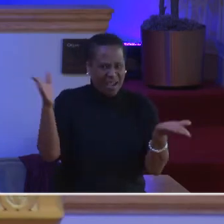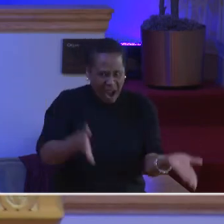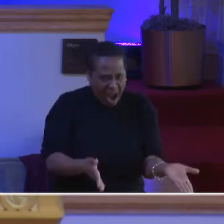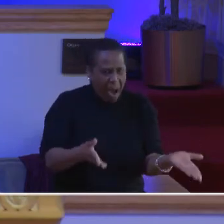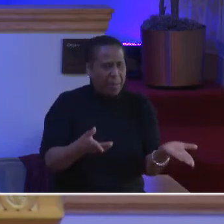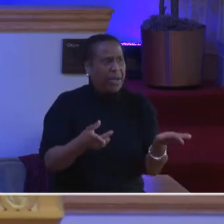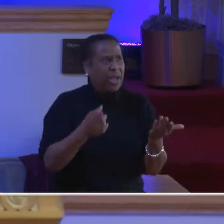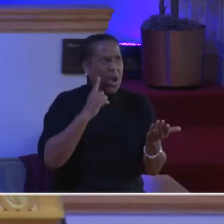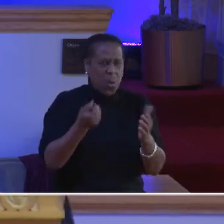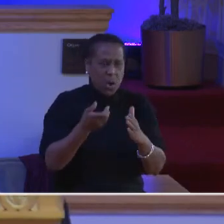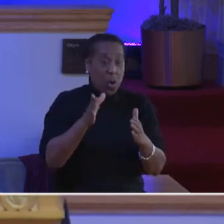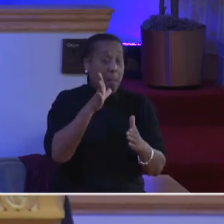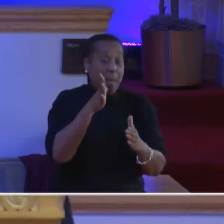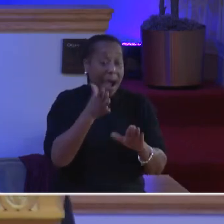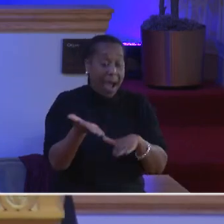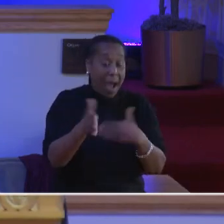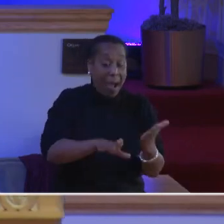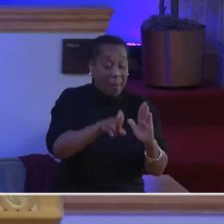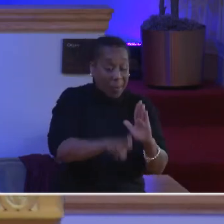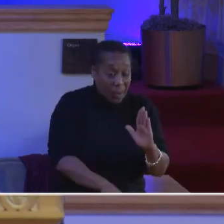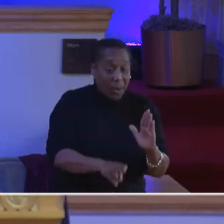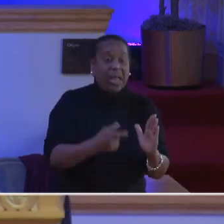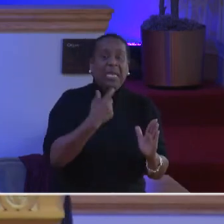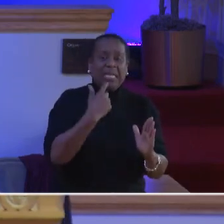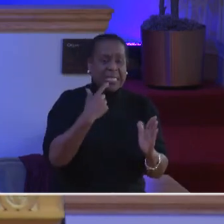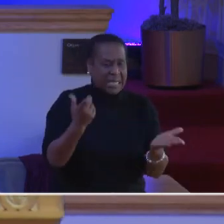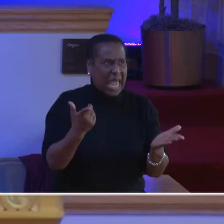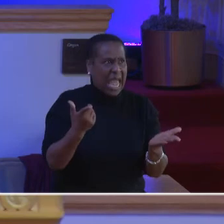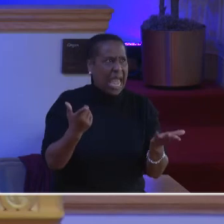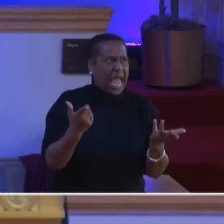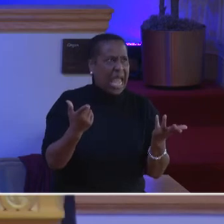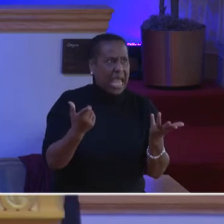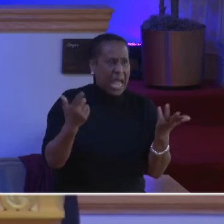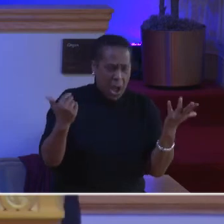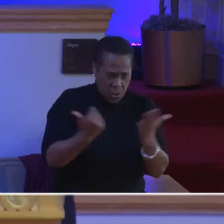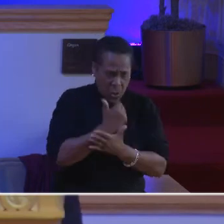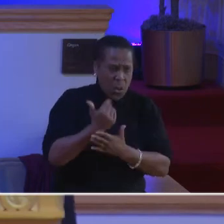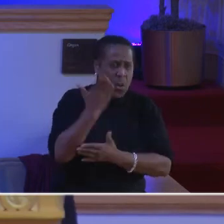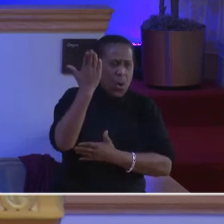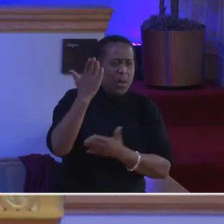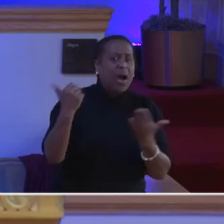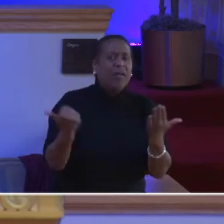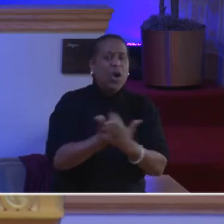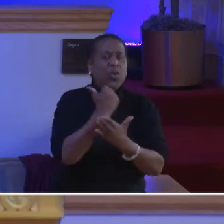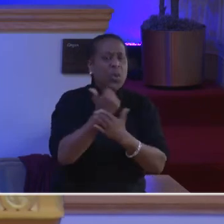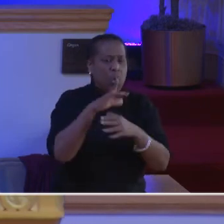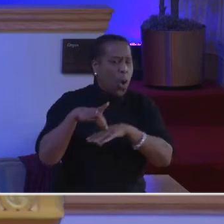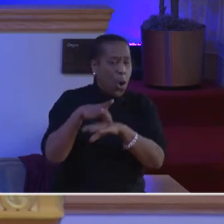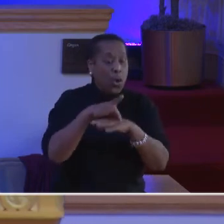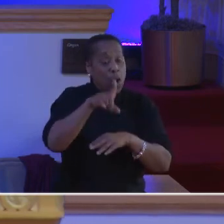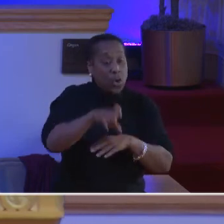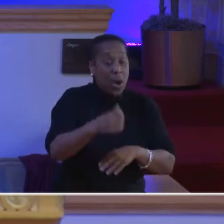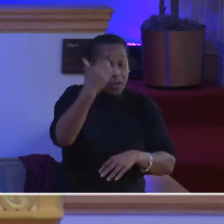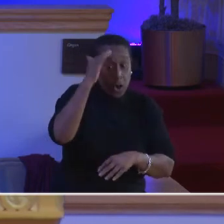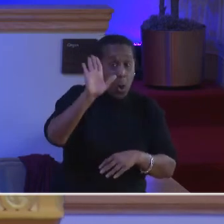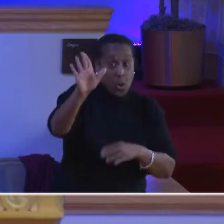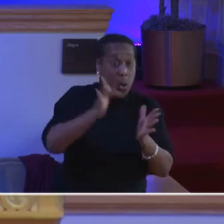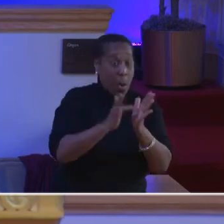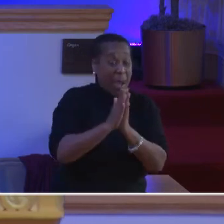mama and you can hear him say, behold, I saw a new heaven and a new earth. You better know your